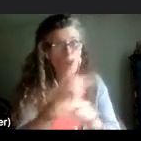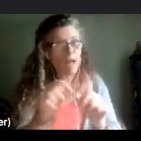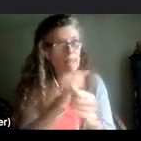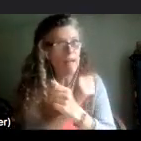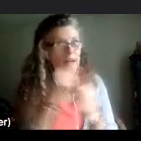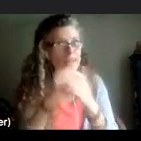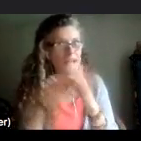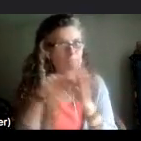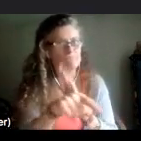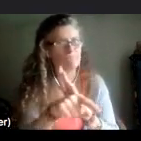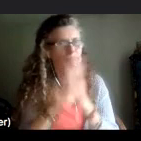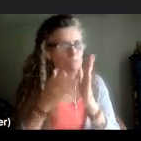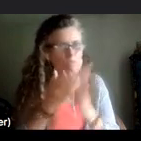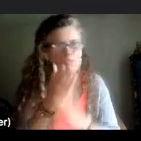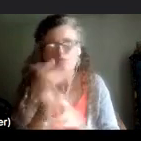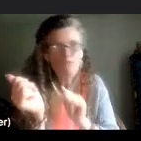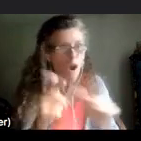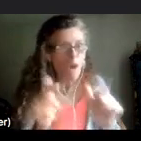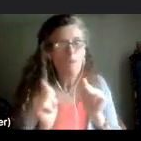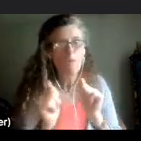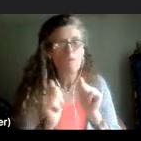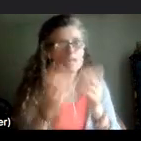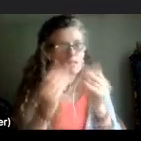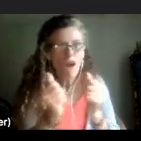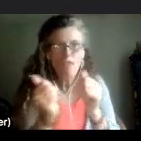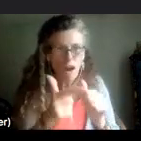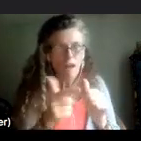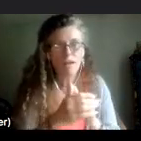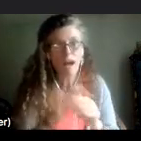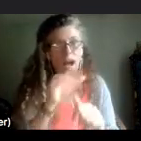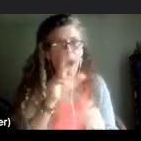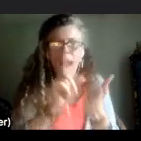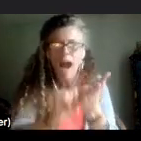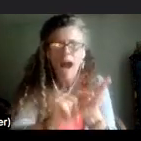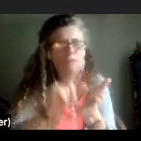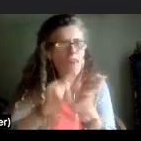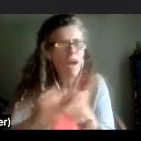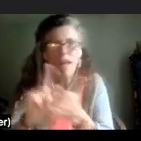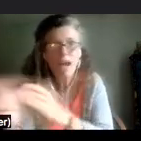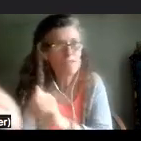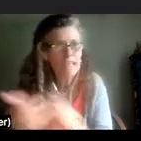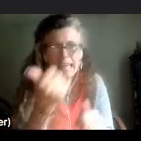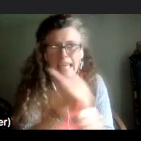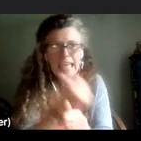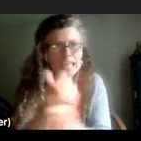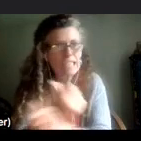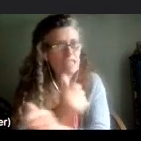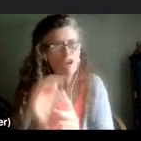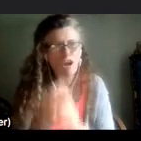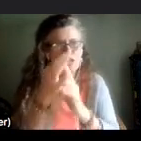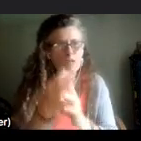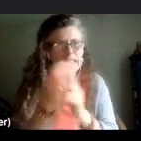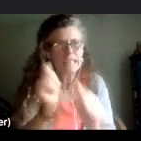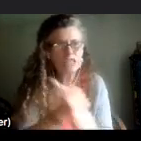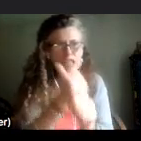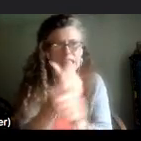can penetrate all that. Love can, solve all that. And so I fell in love with each of them, and they're all unique and they're all different. And I did my